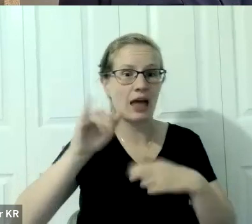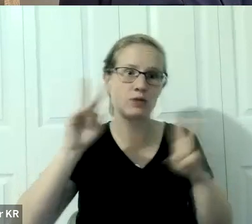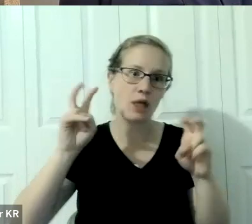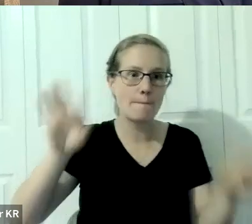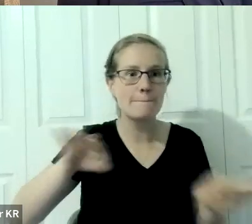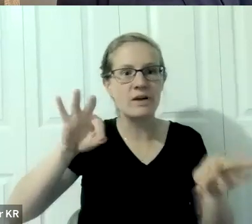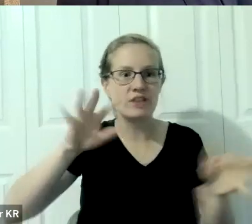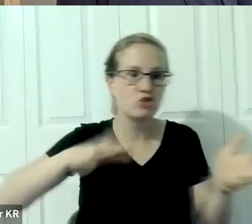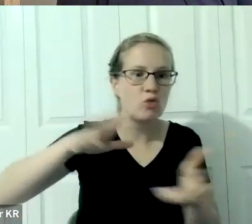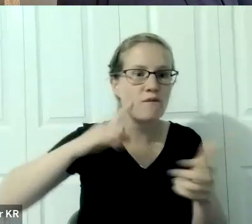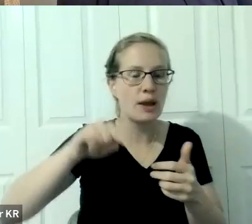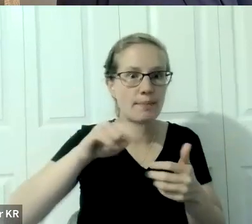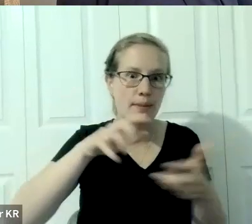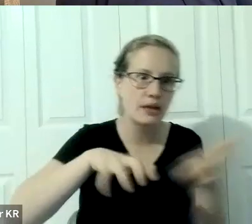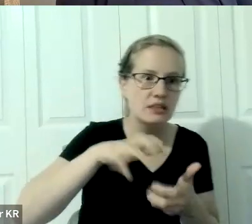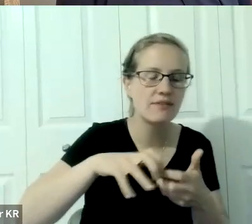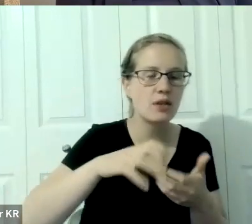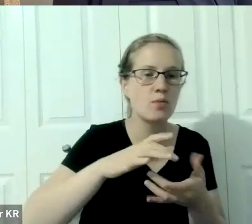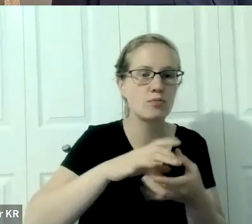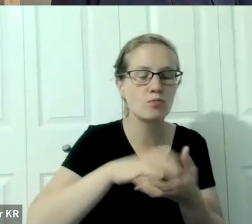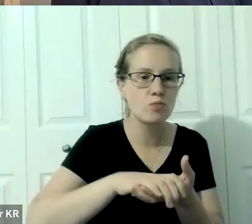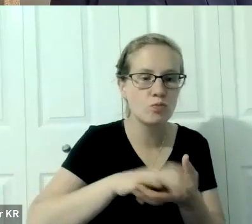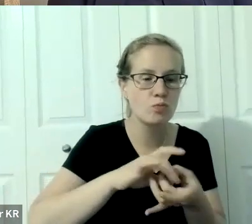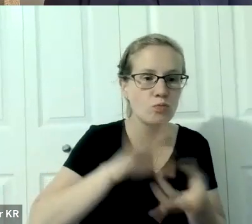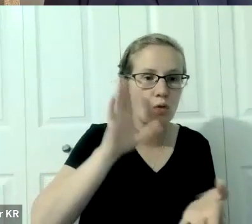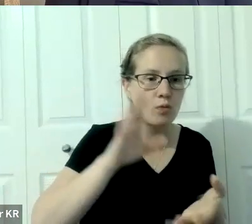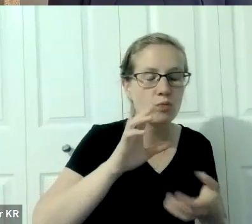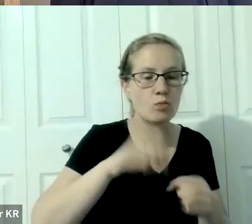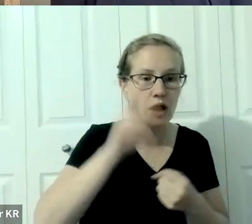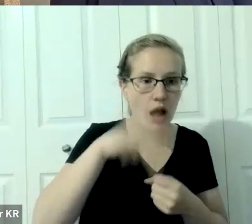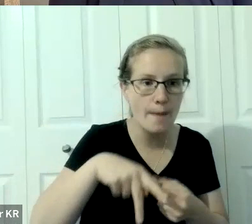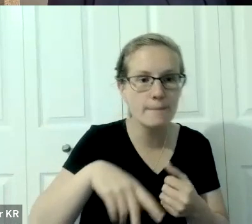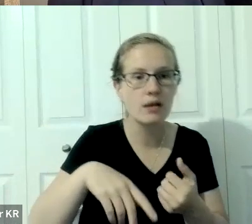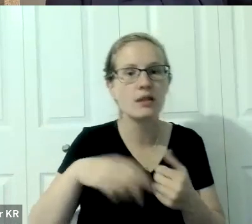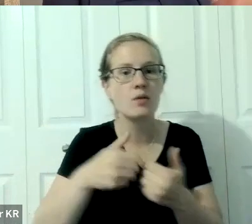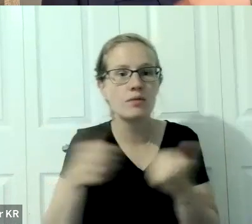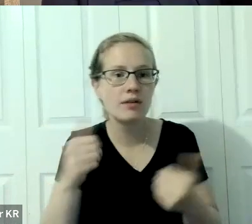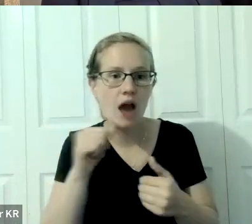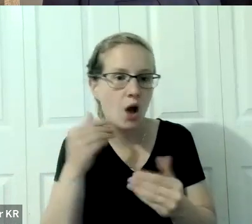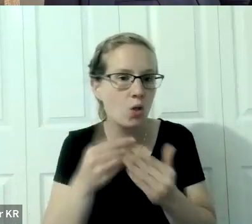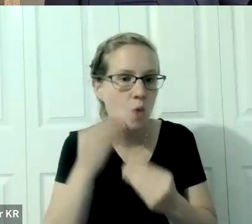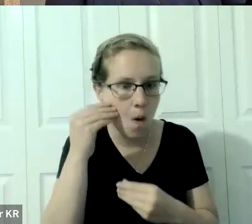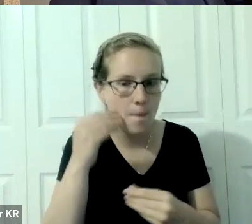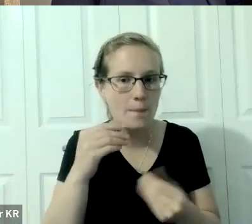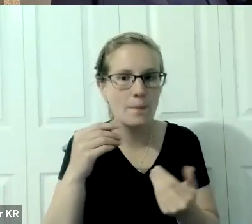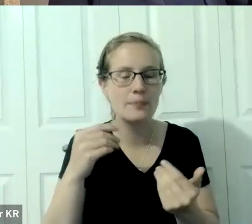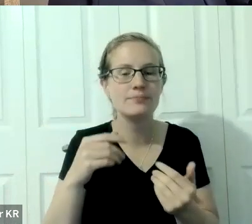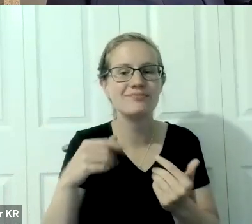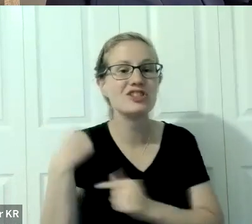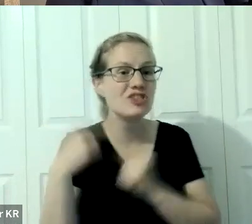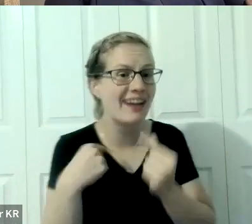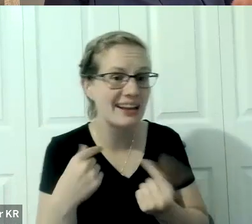storm for him. And so we need to be cognizant of that. So genetics, obviously your